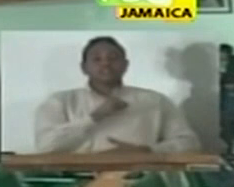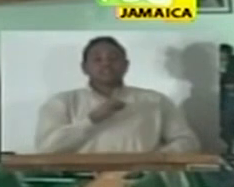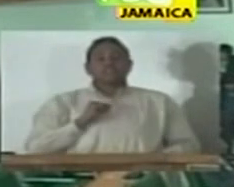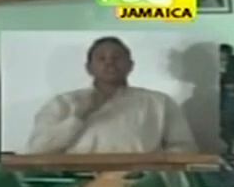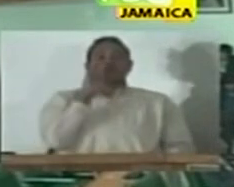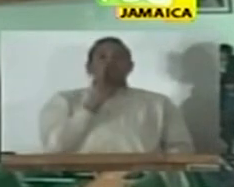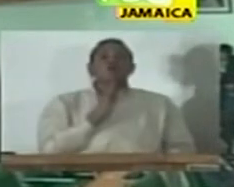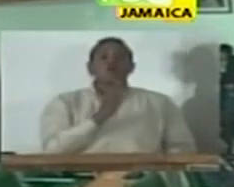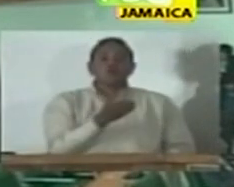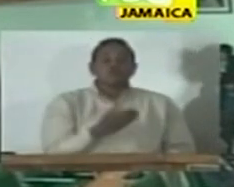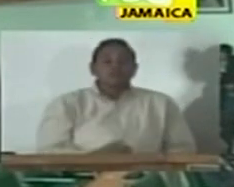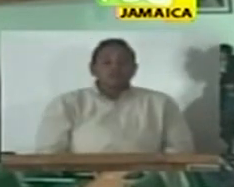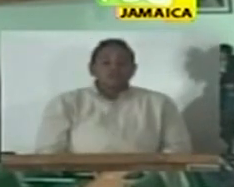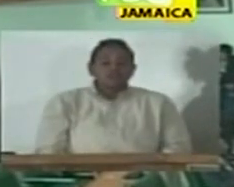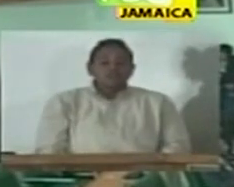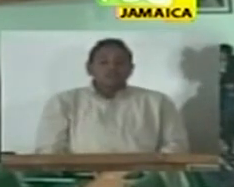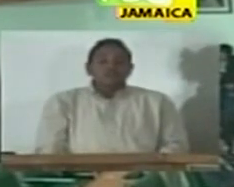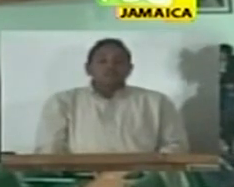Senator Brown, thank you.